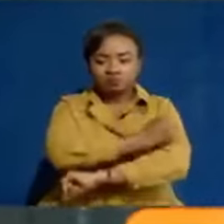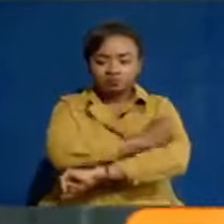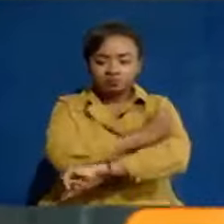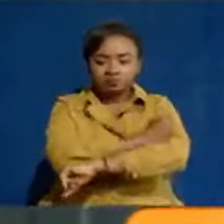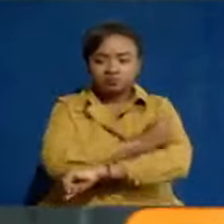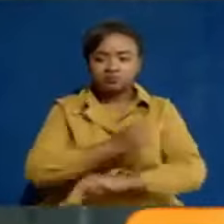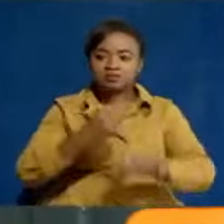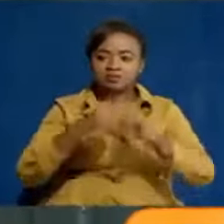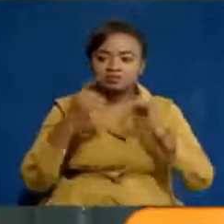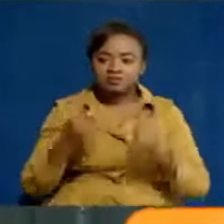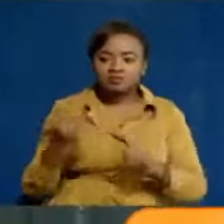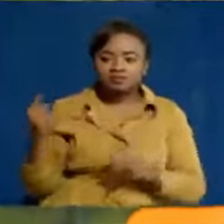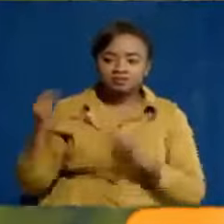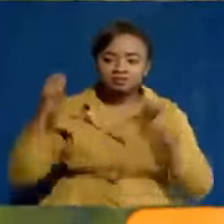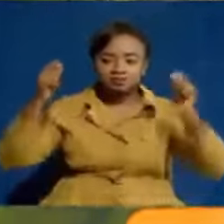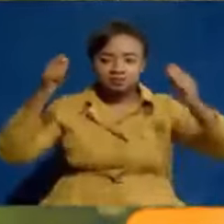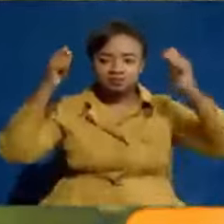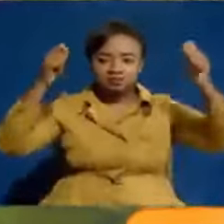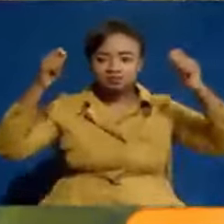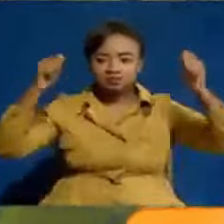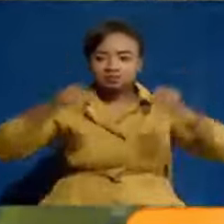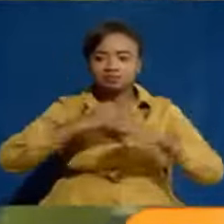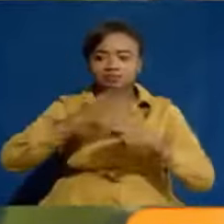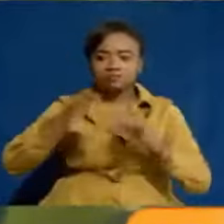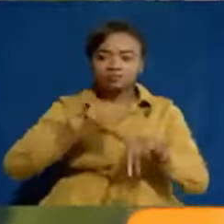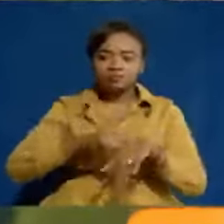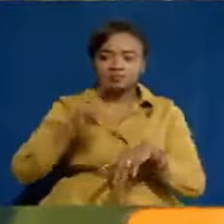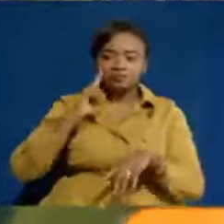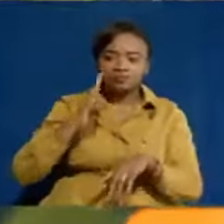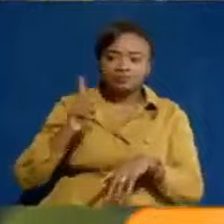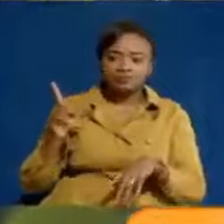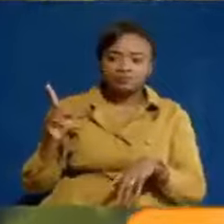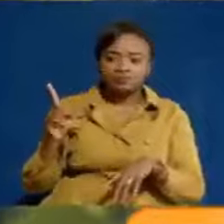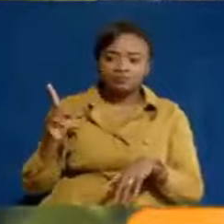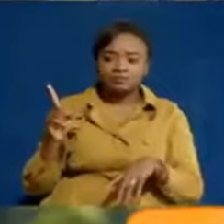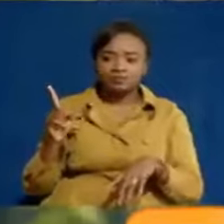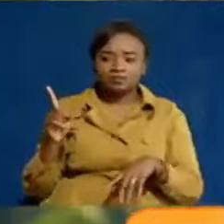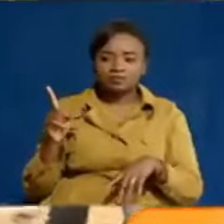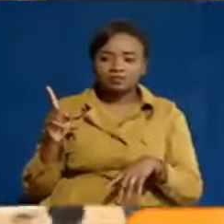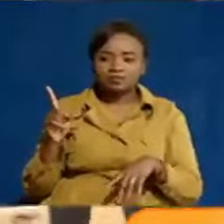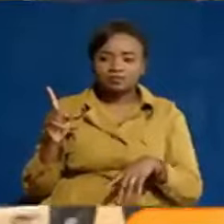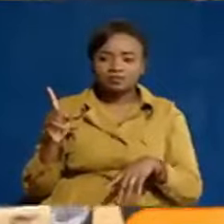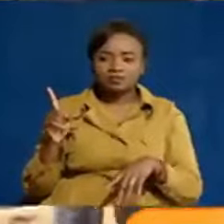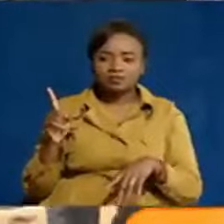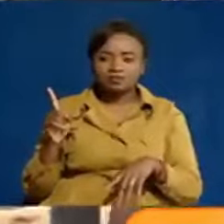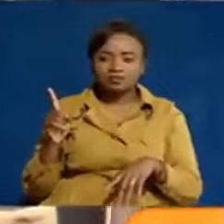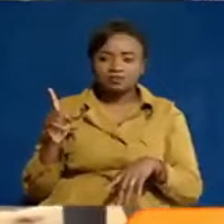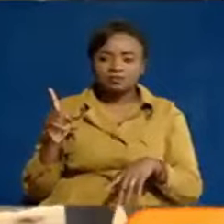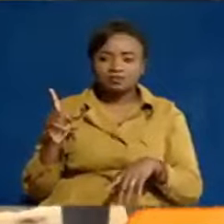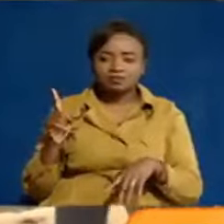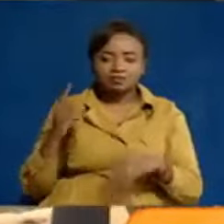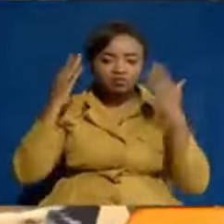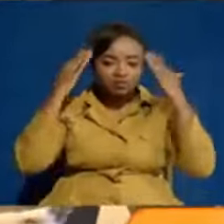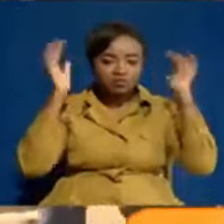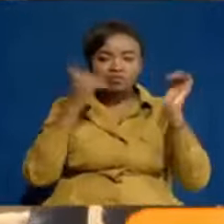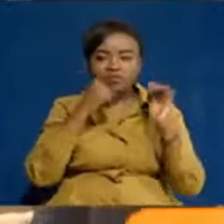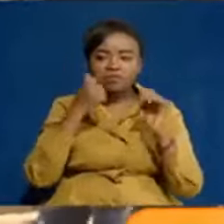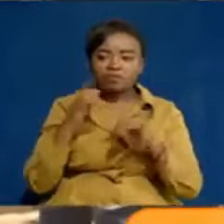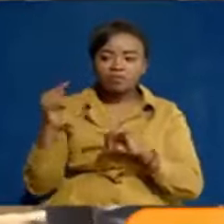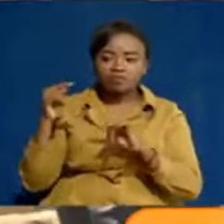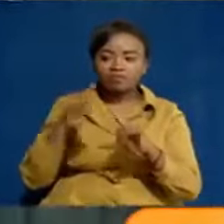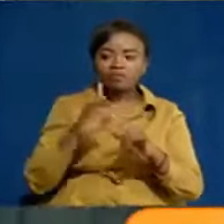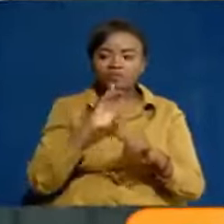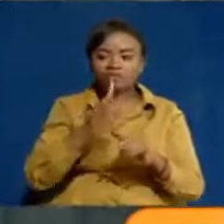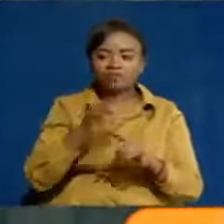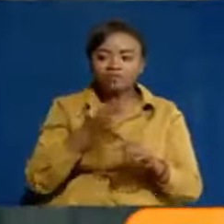Their march to the site ended unceremoniously after unknown persons took charge of the land and ordered them to keep